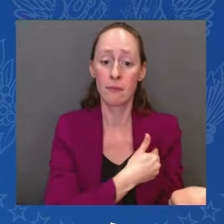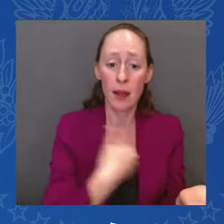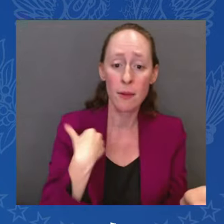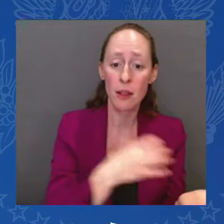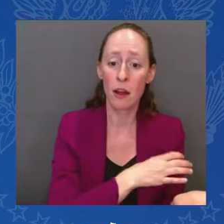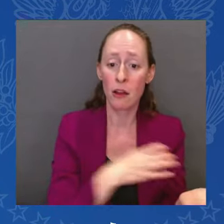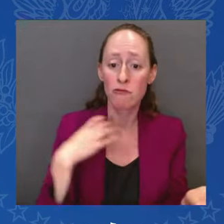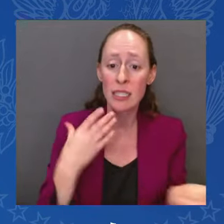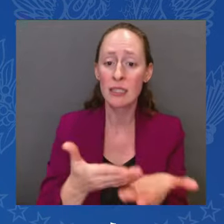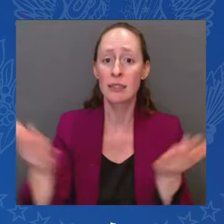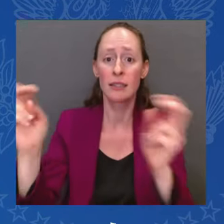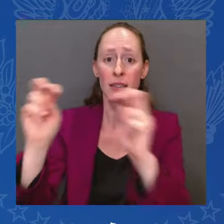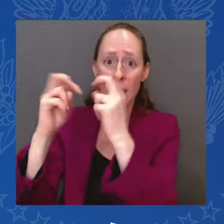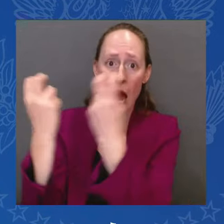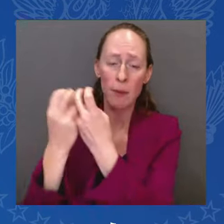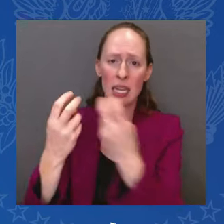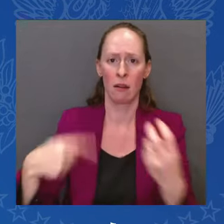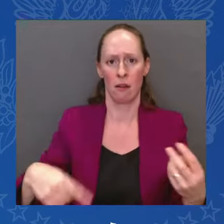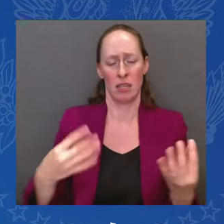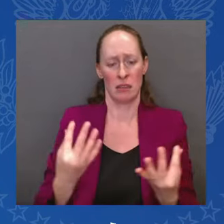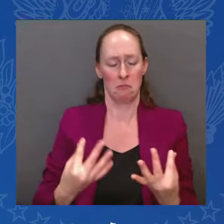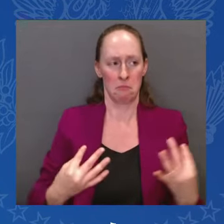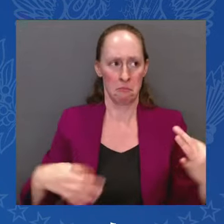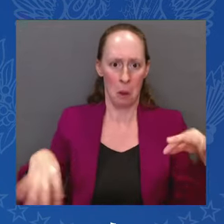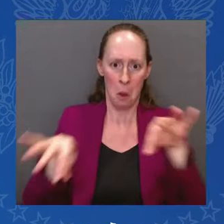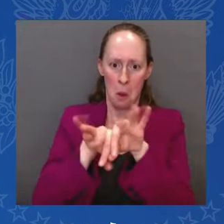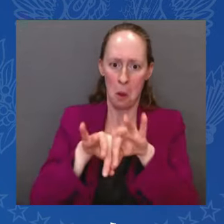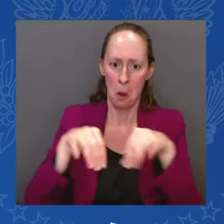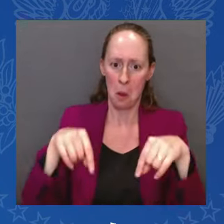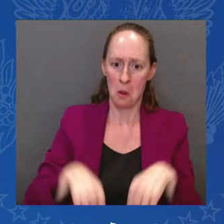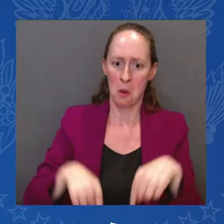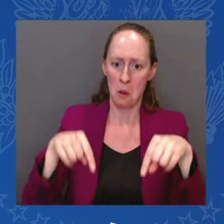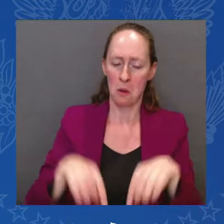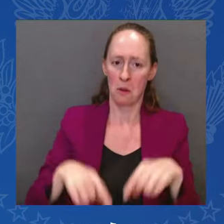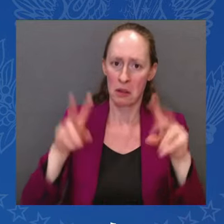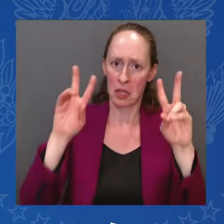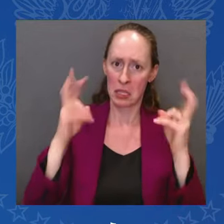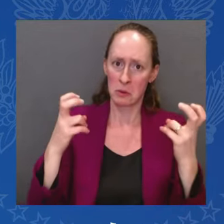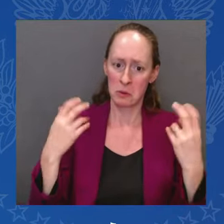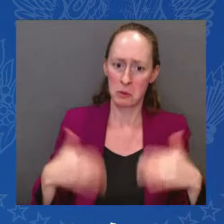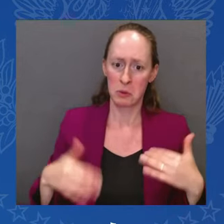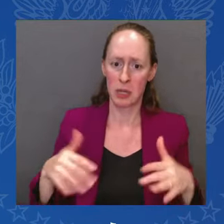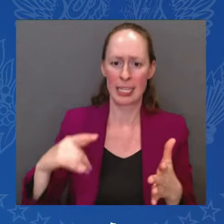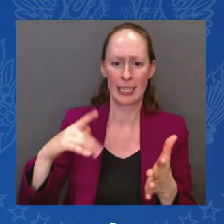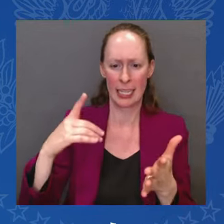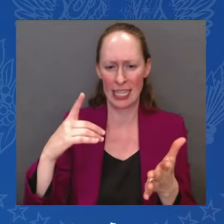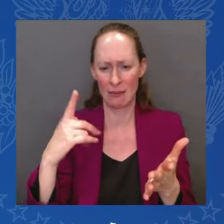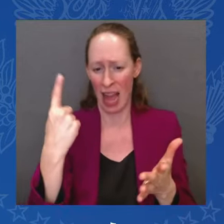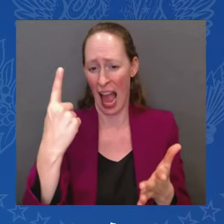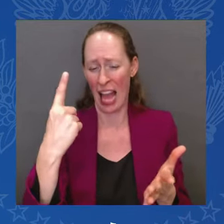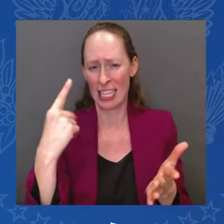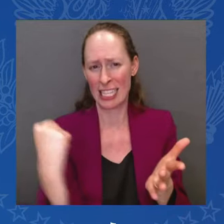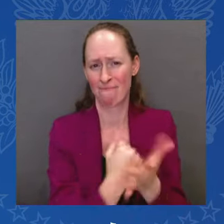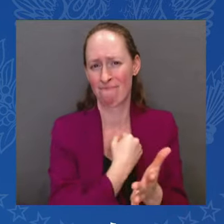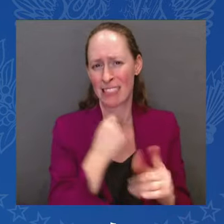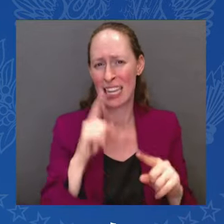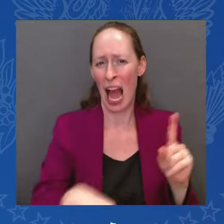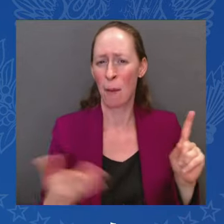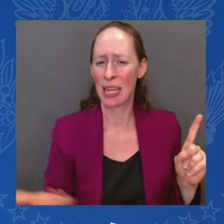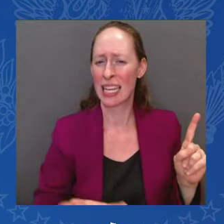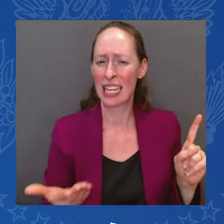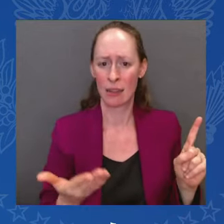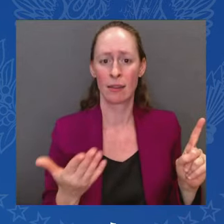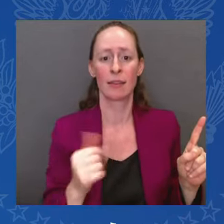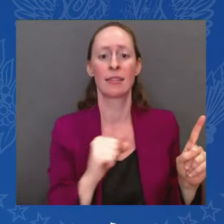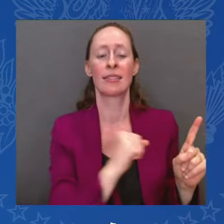issue. You know, one of the members who couldn't be here today is a really important member, Senator Chris Murphy.